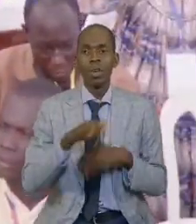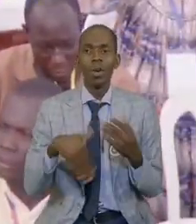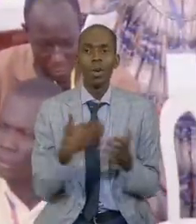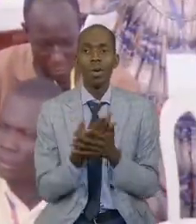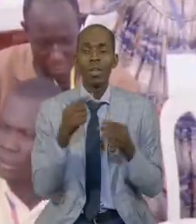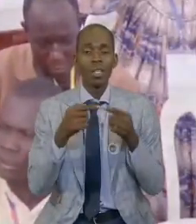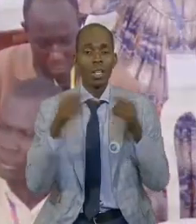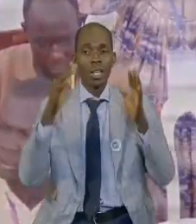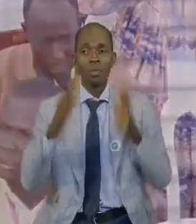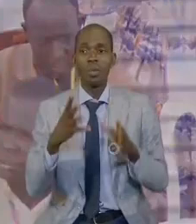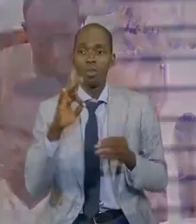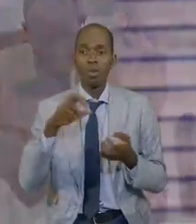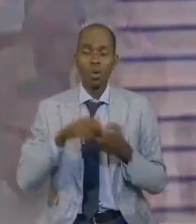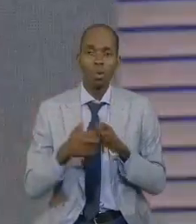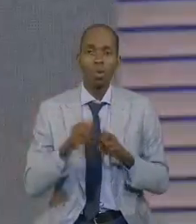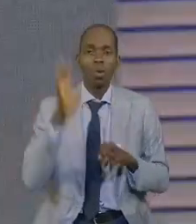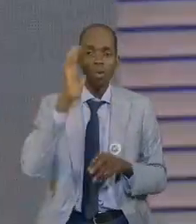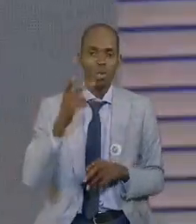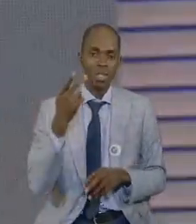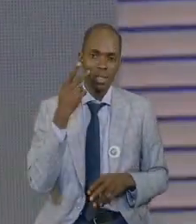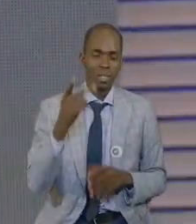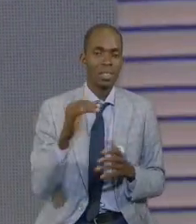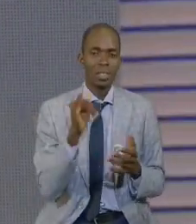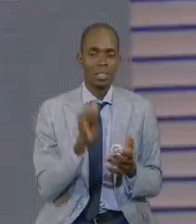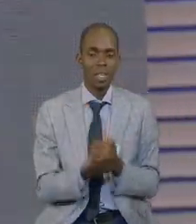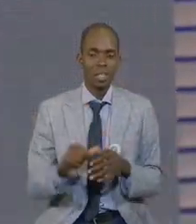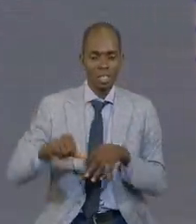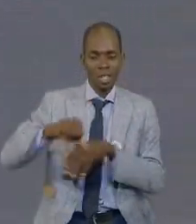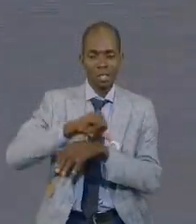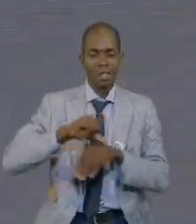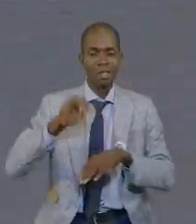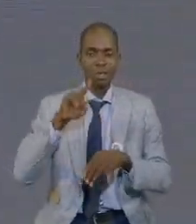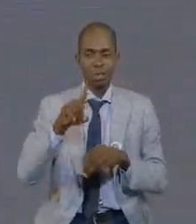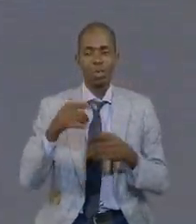progress were says that anointing your heart